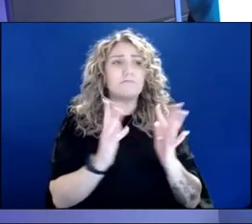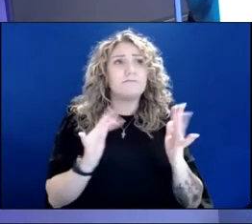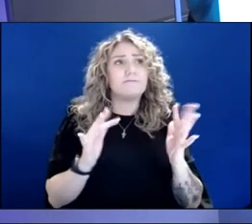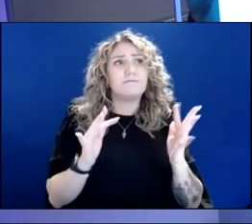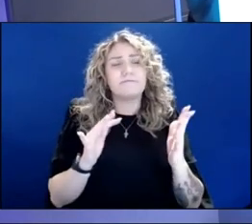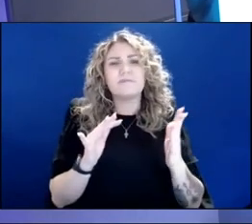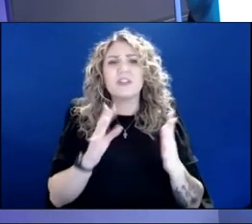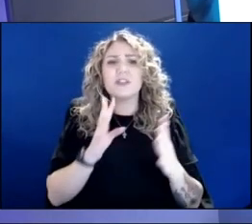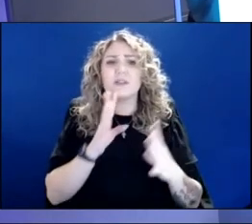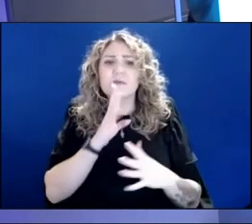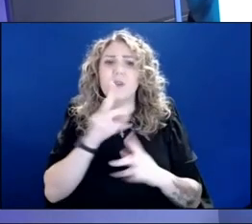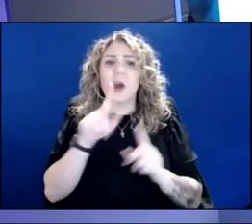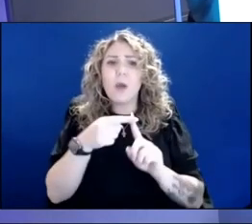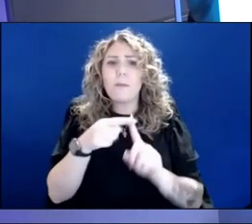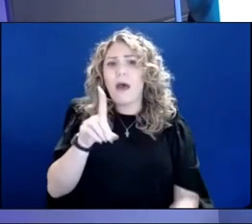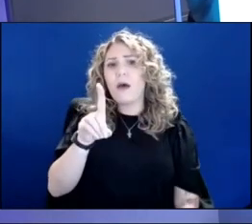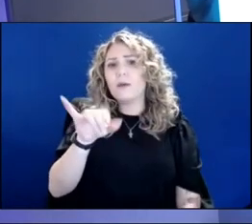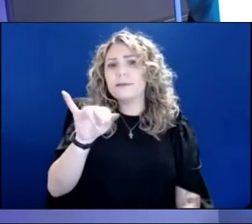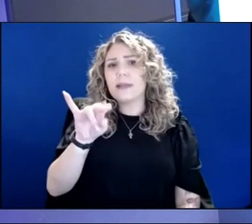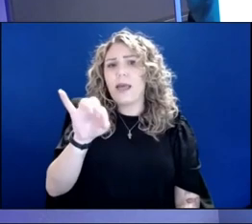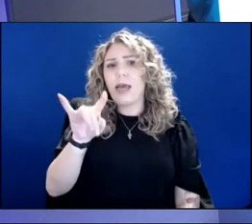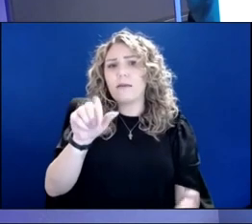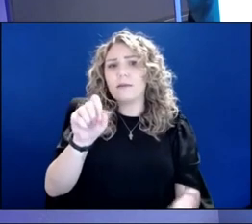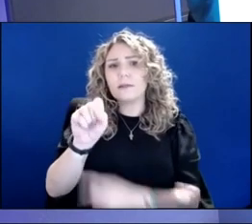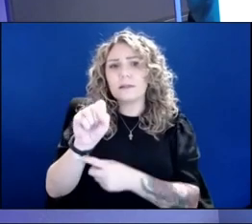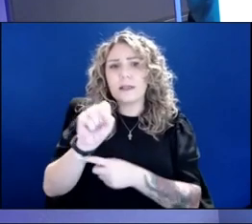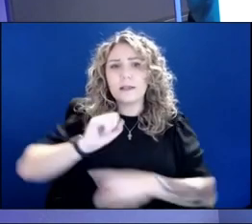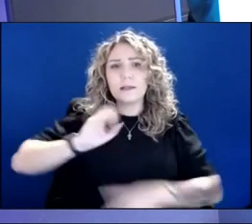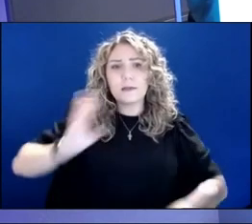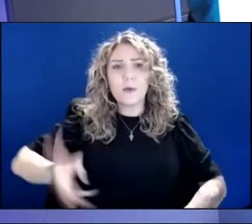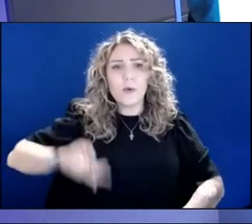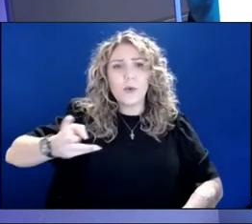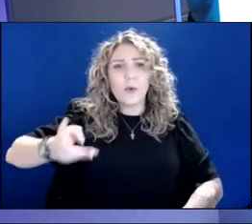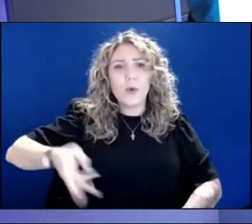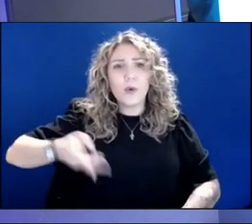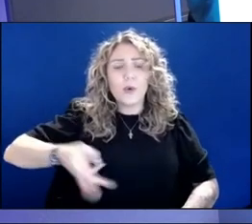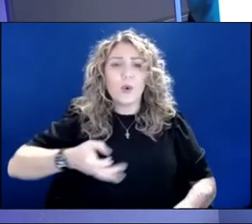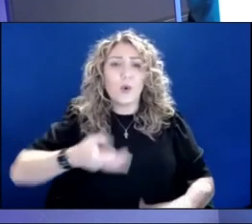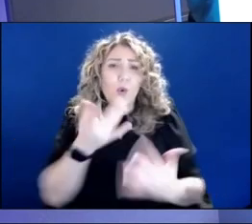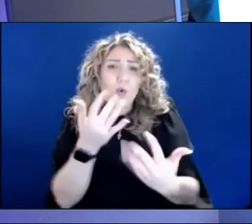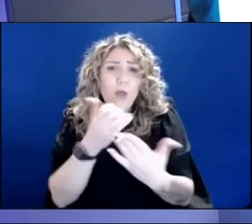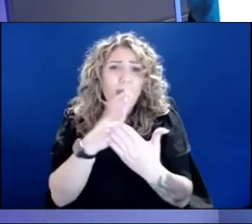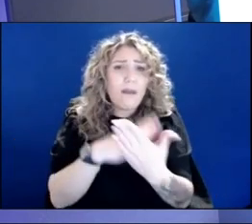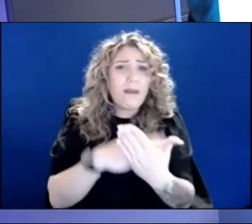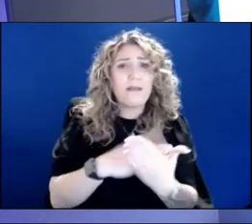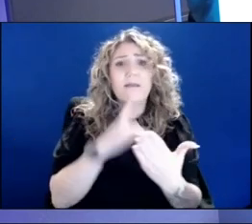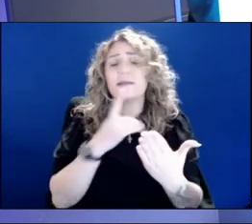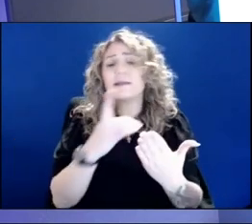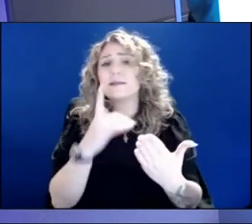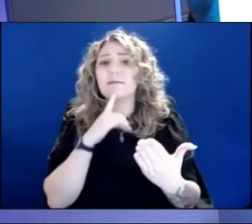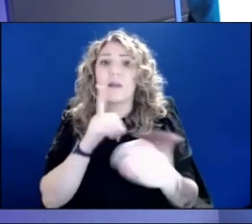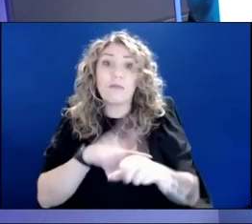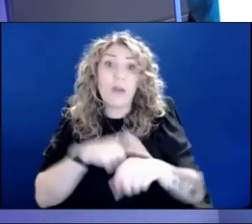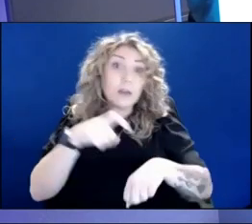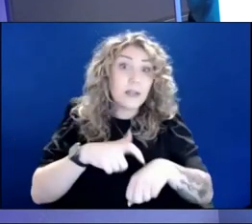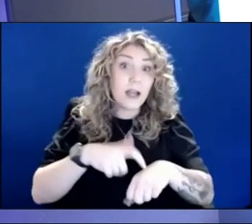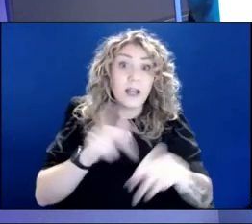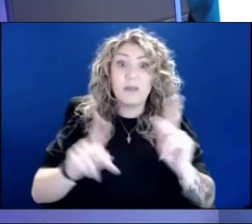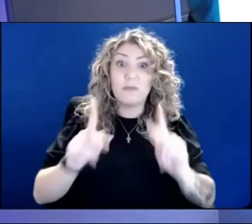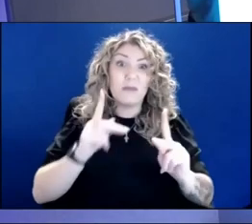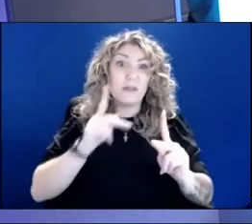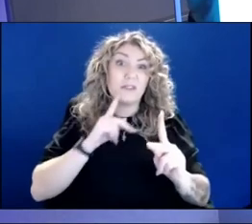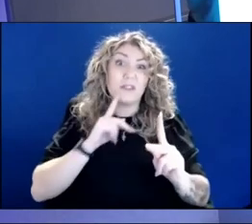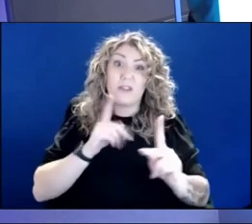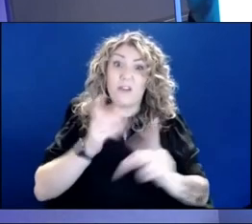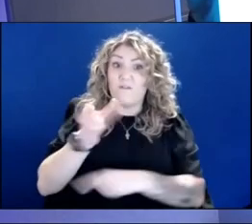people get on the list and they're trying to wait long enough to where they don't have to go on dialysis? Do some people just go on it and they have no choice because they're waiting so long?